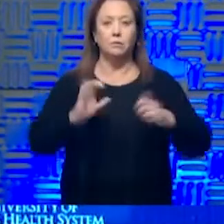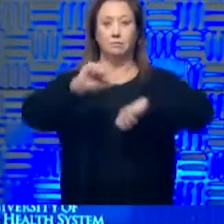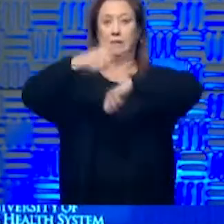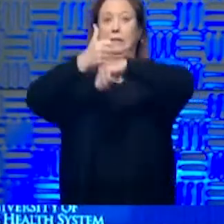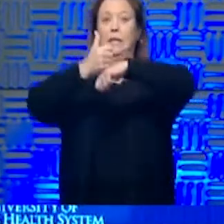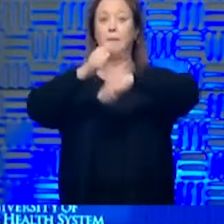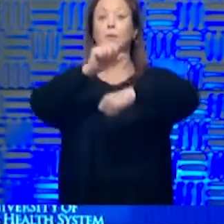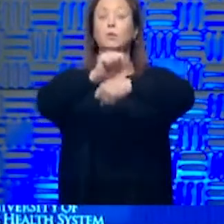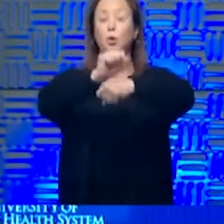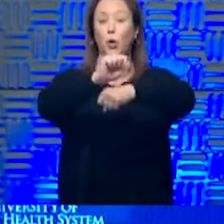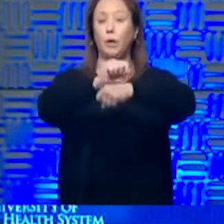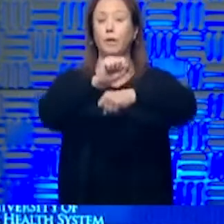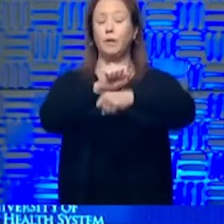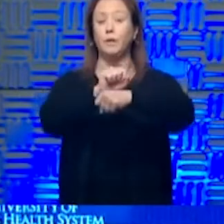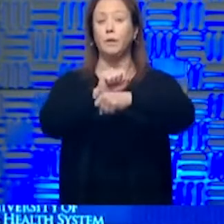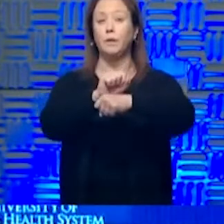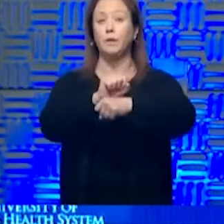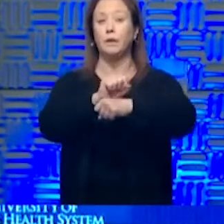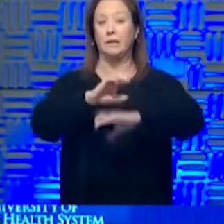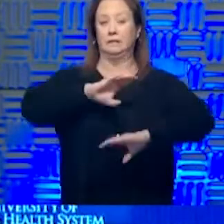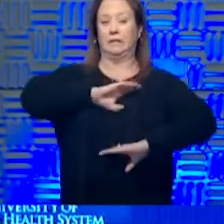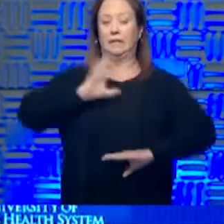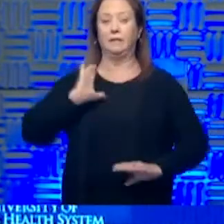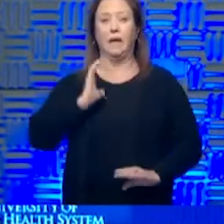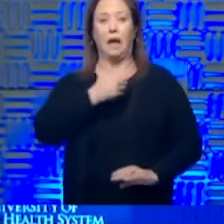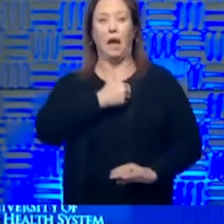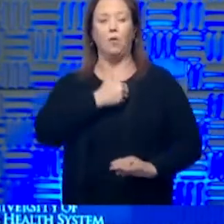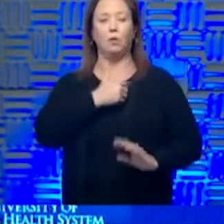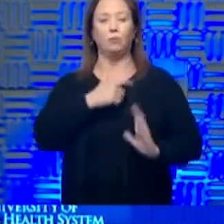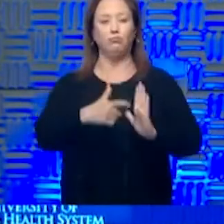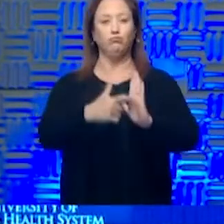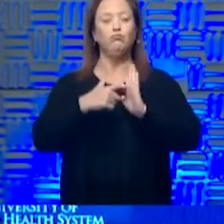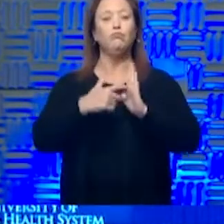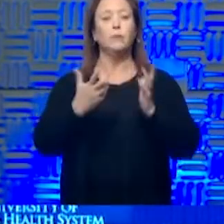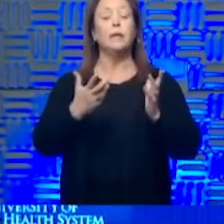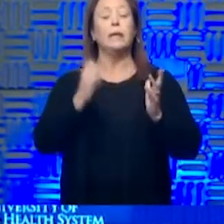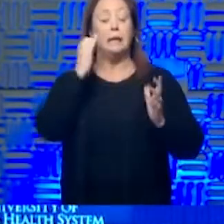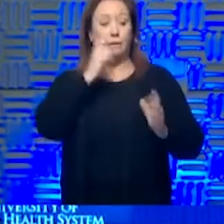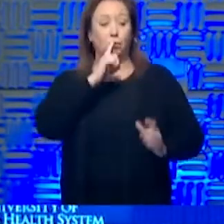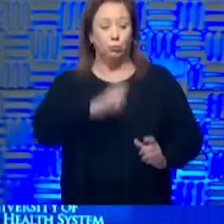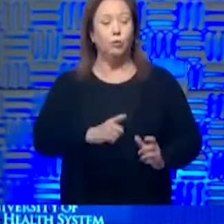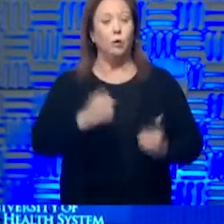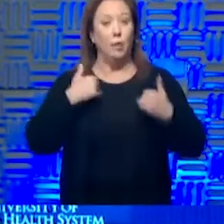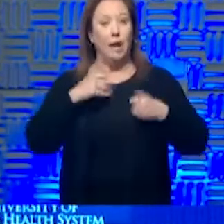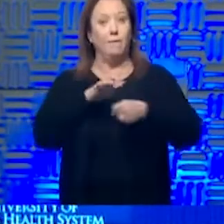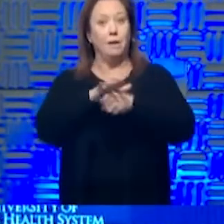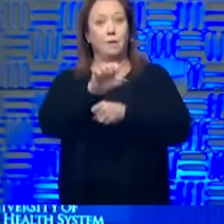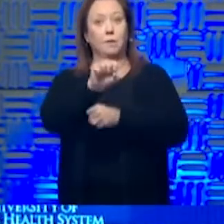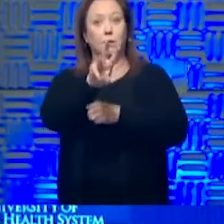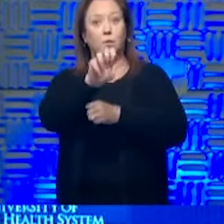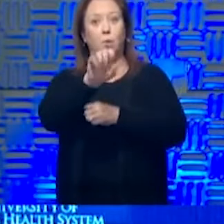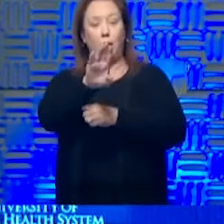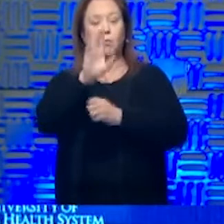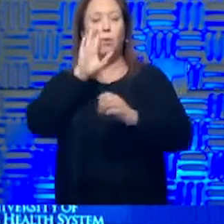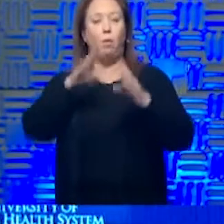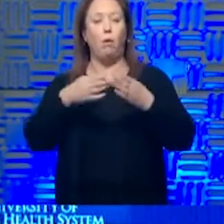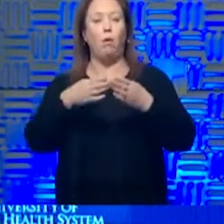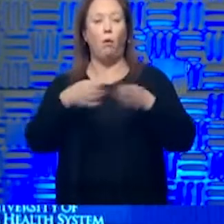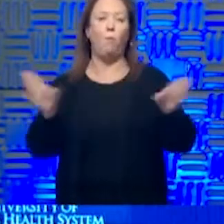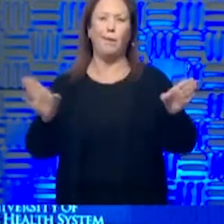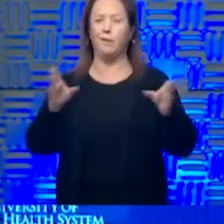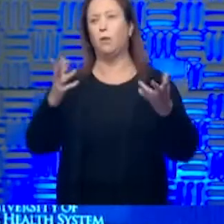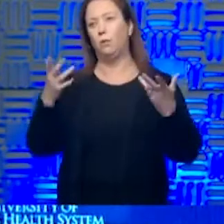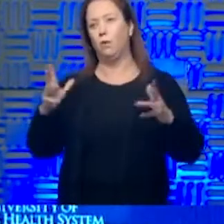installed, working, and it meets all our testing validation criteria. If that's true and we have enough swabs, then we will open it up. We're